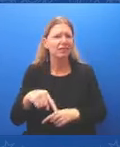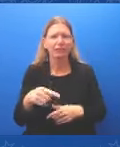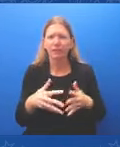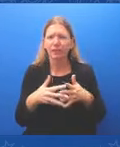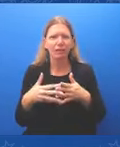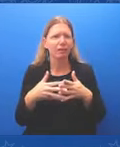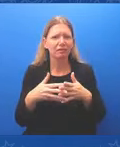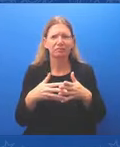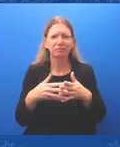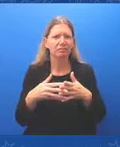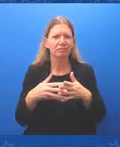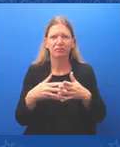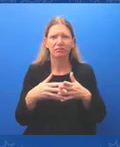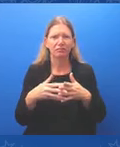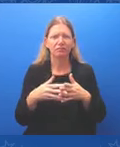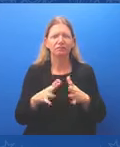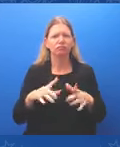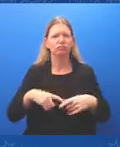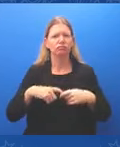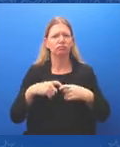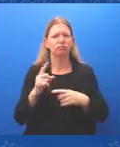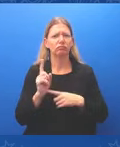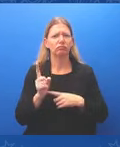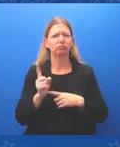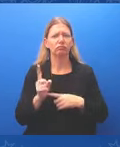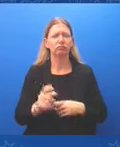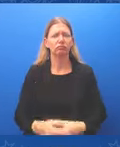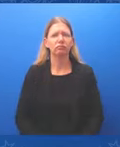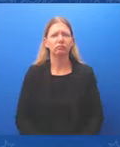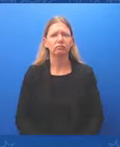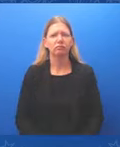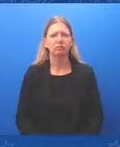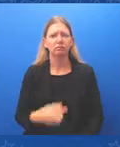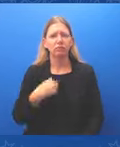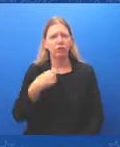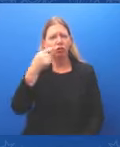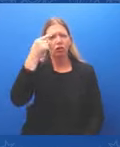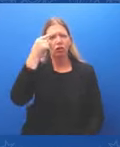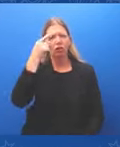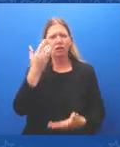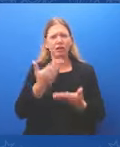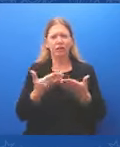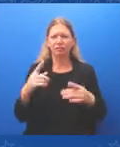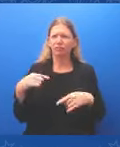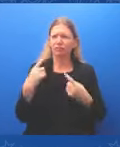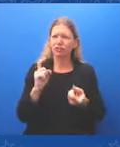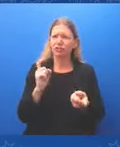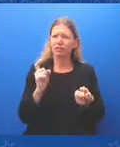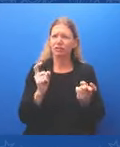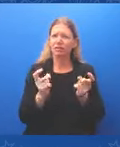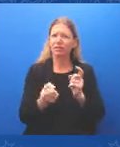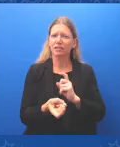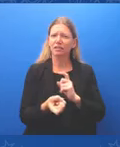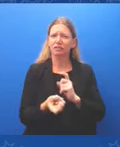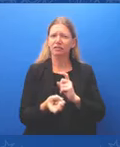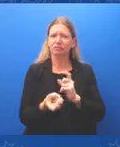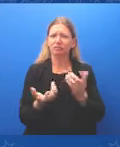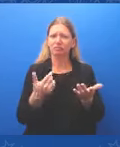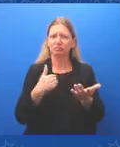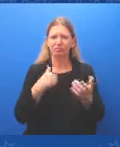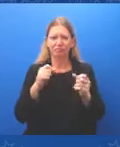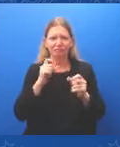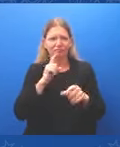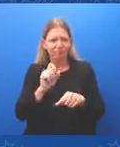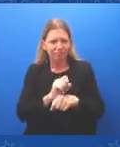to literally, not figuratively, talk Strom Thurmond into voting for the Civil Rights Act before he died. And I thought,